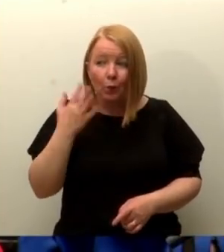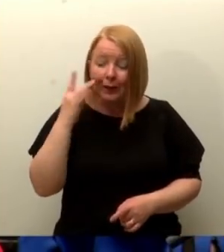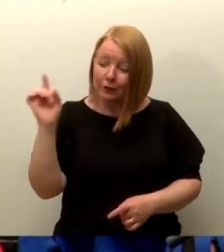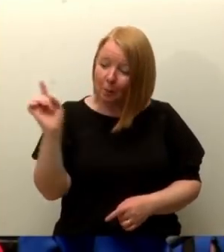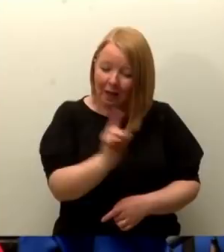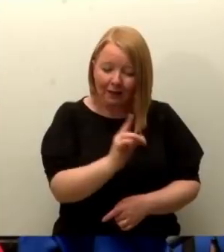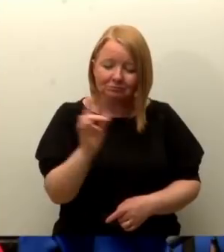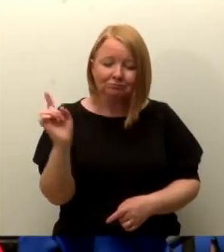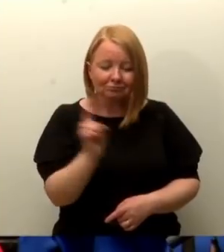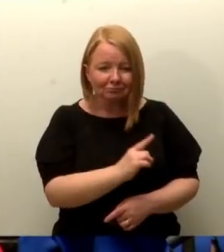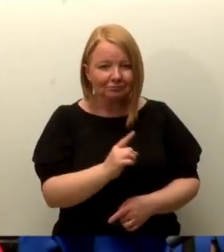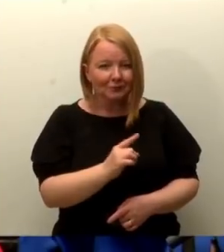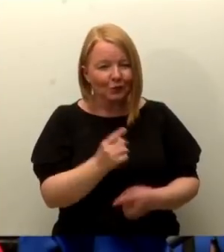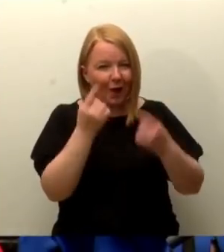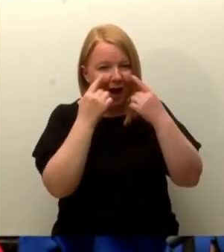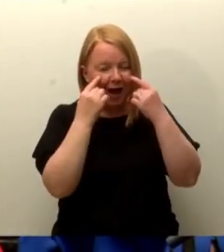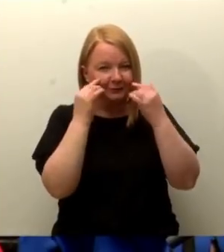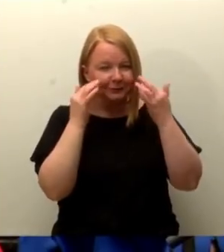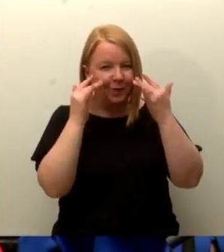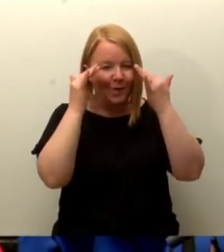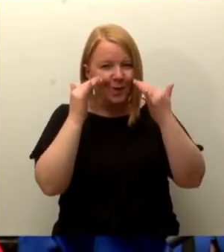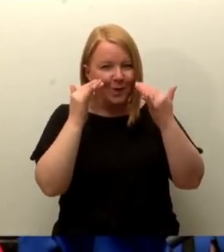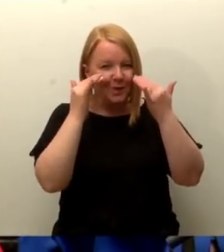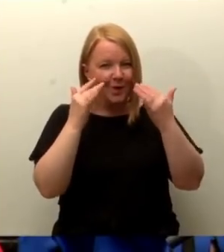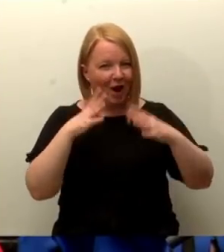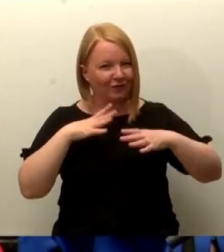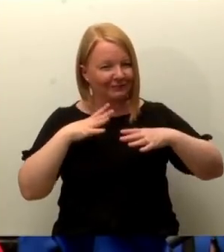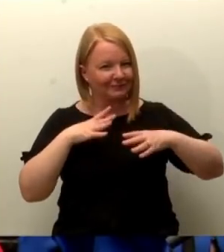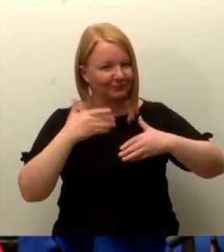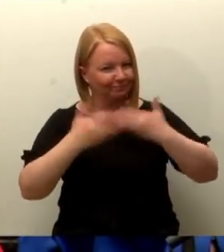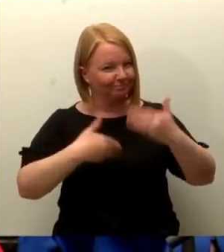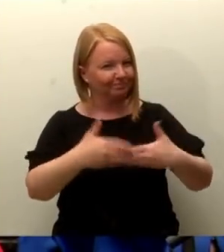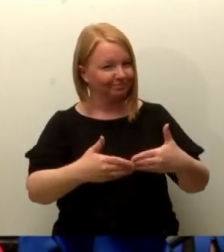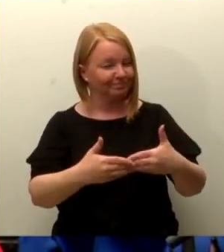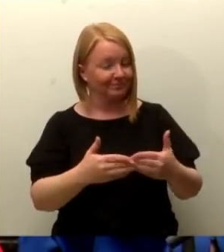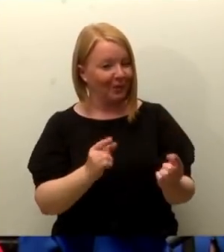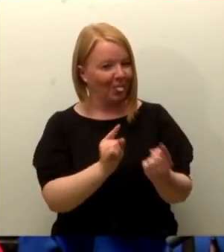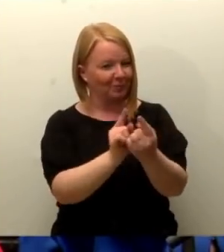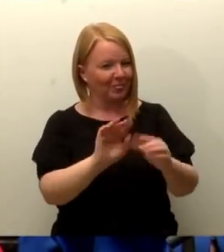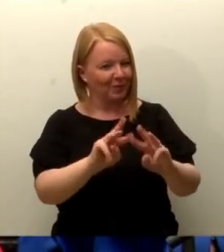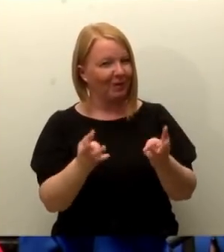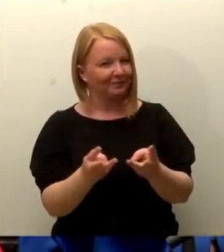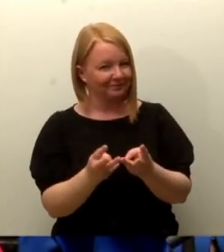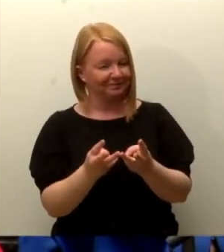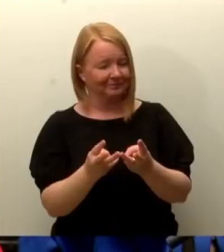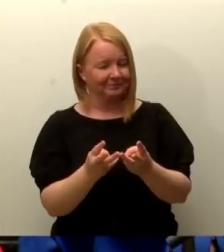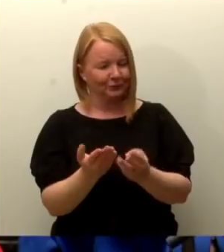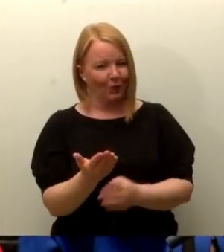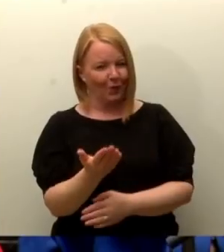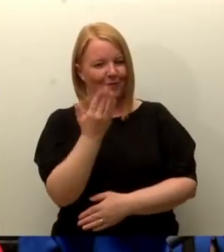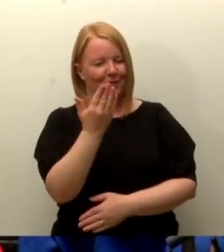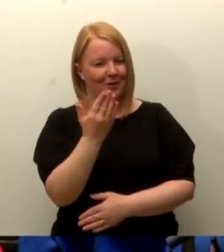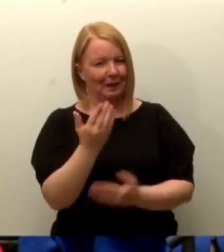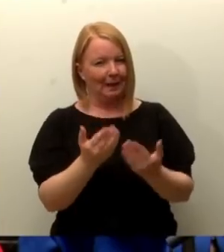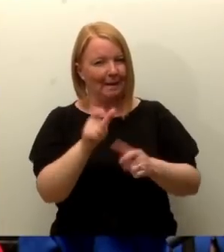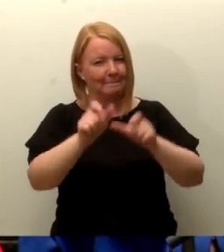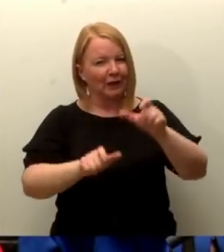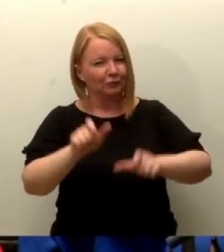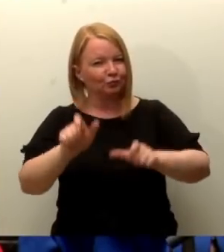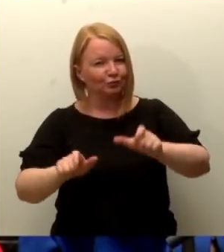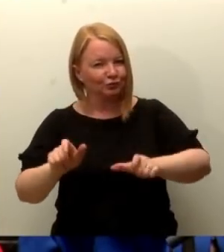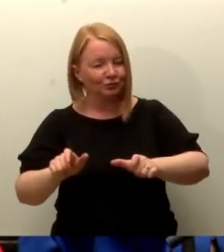by, the glow in your eyes, raring to go and meet the world, to face your patients,